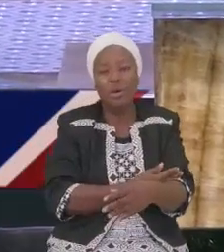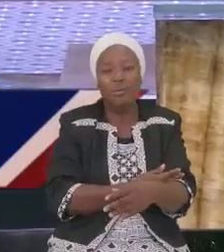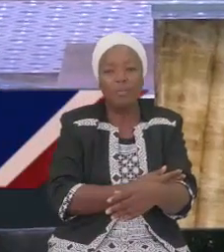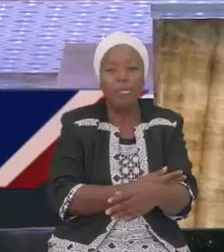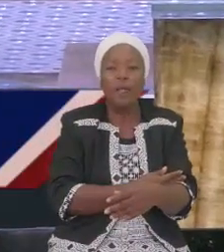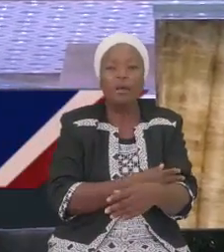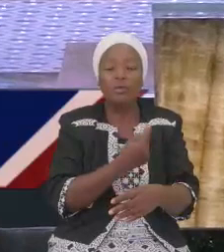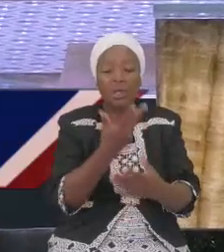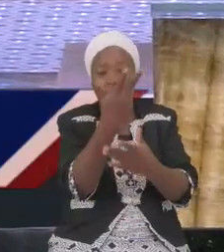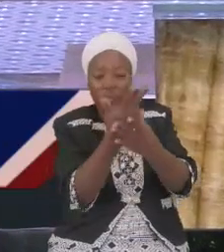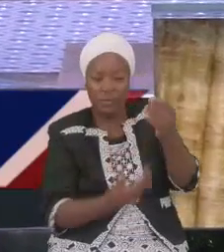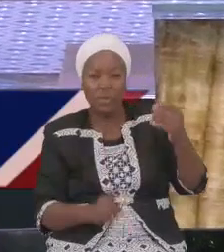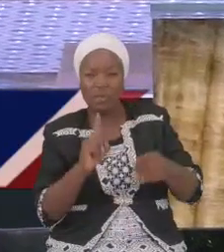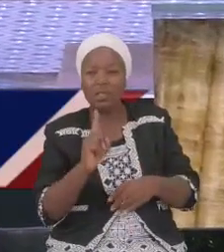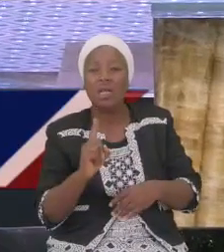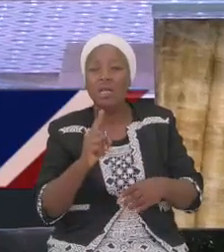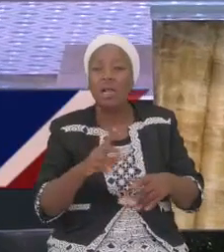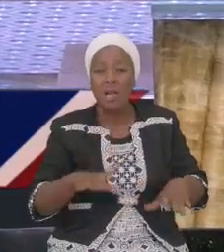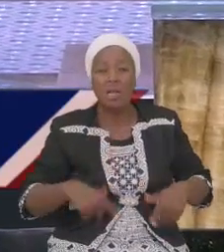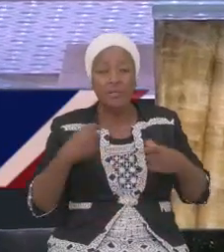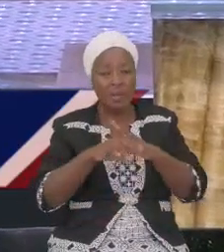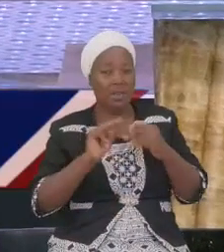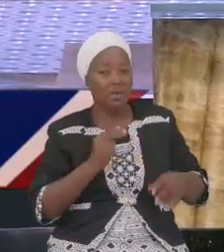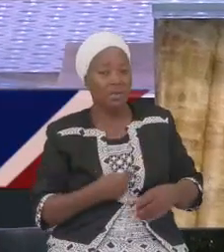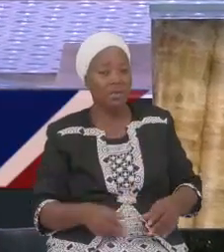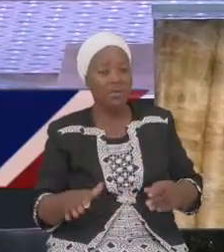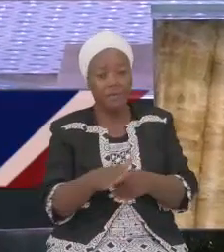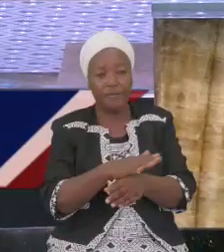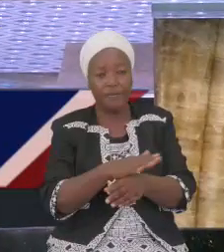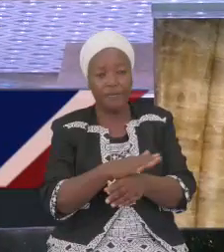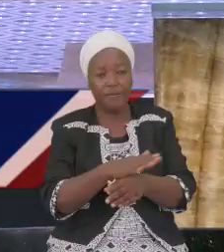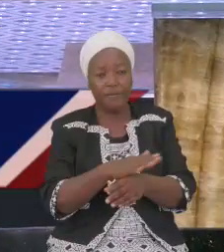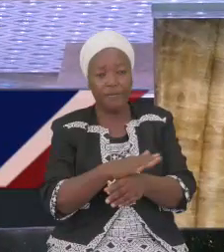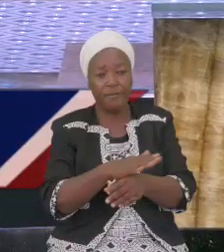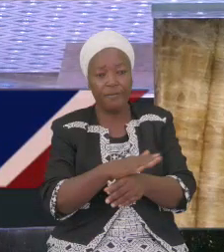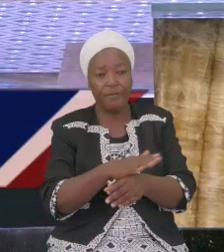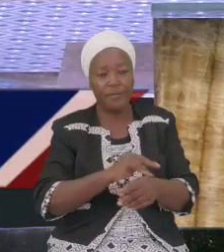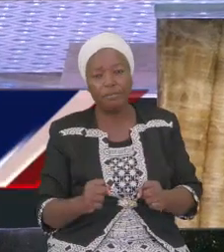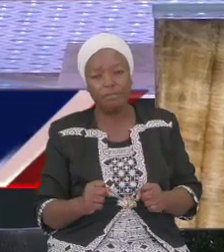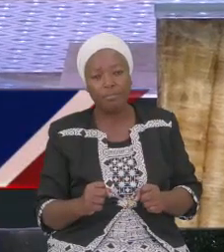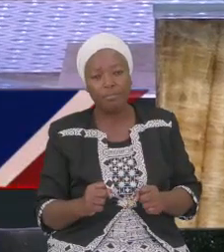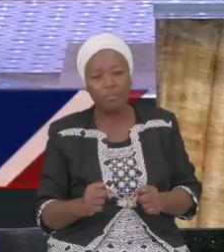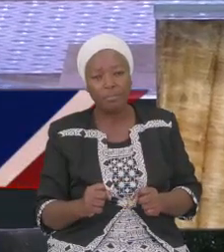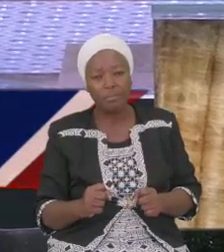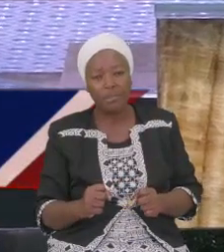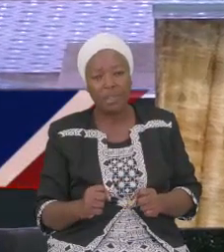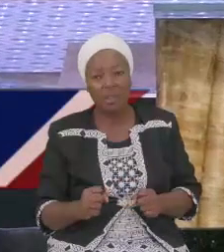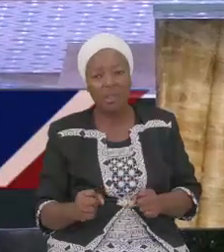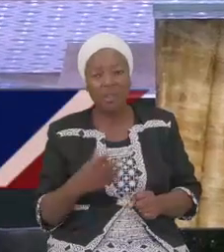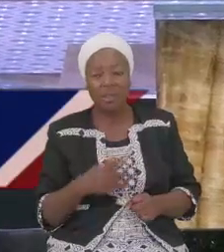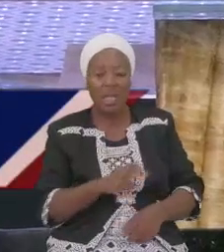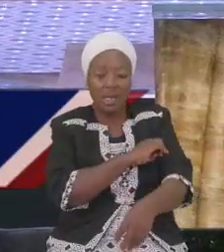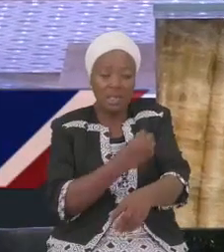the Trinity living in us empowers us and lifts us